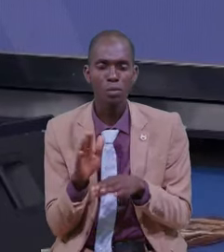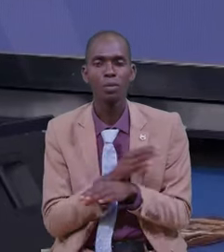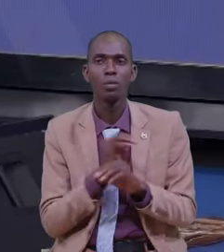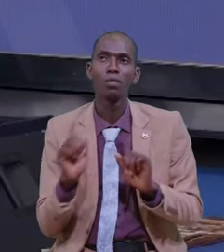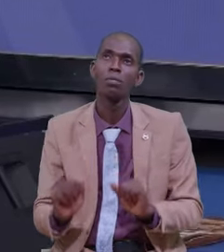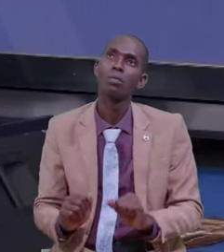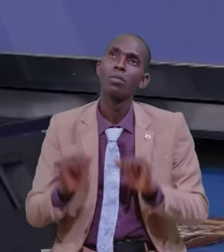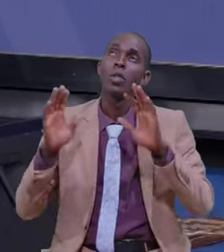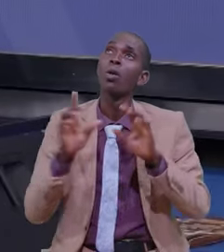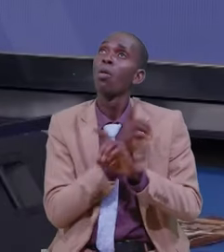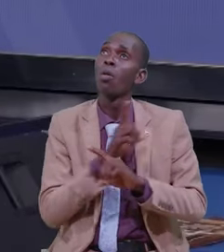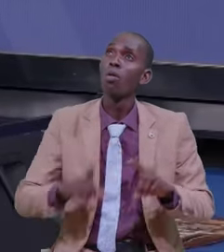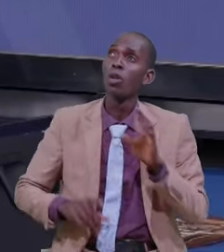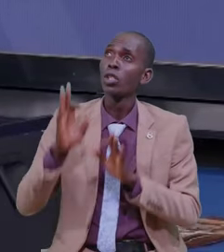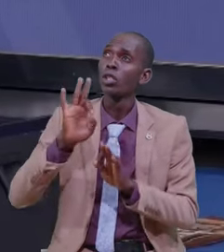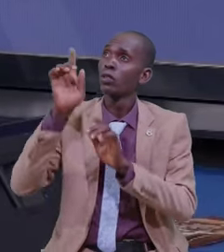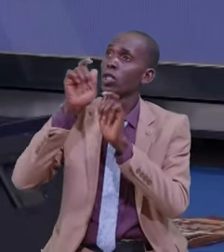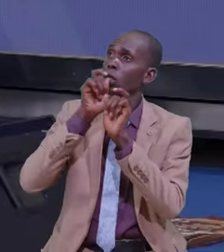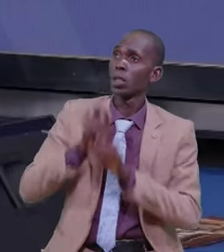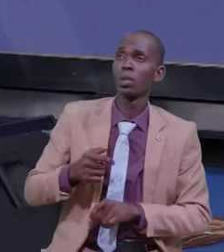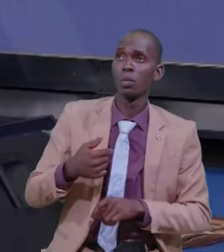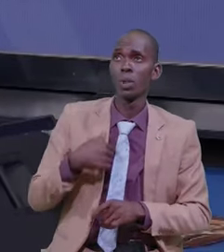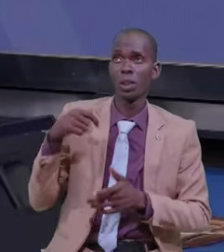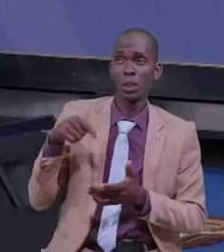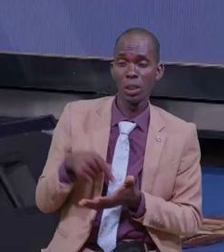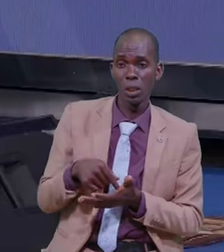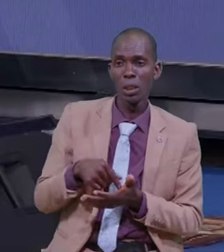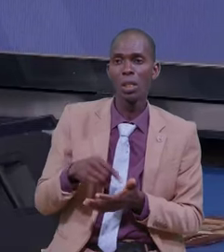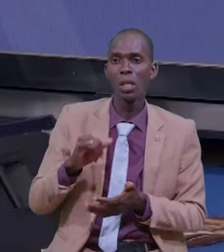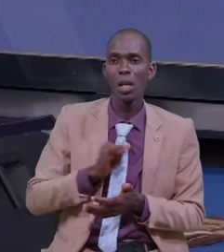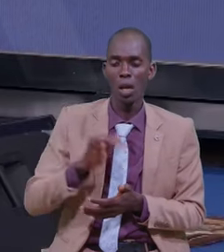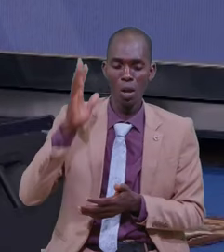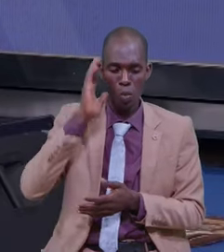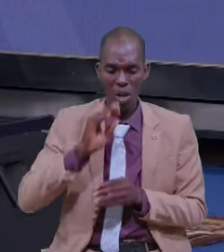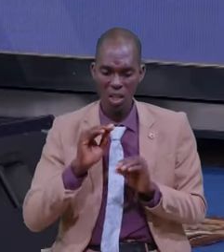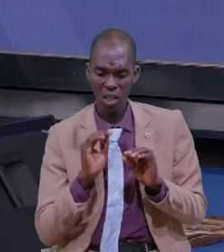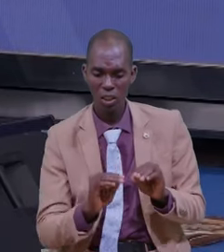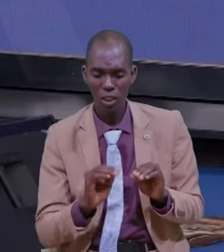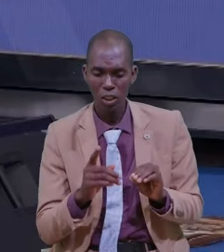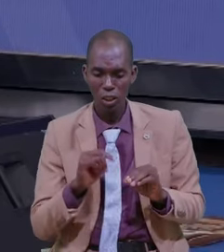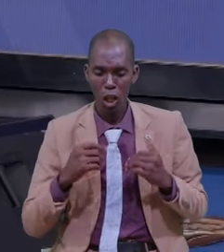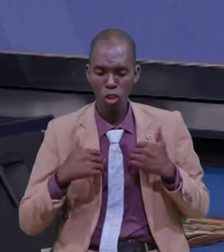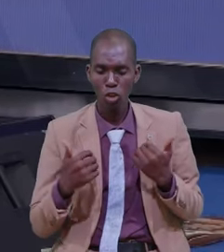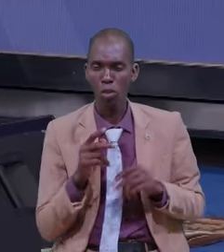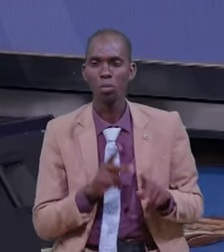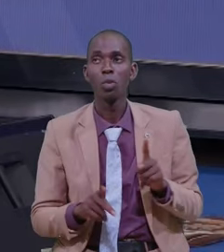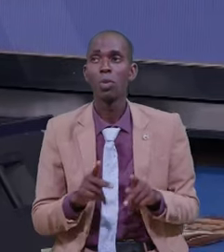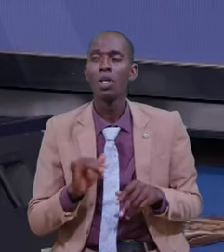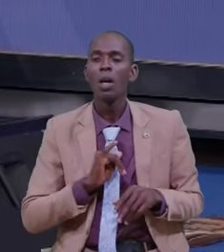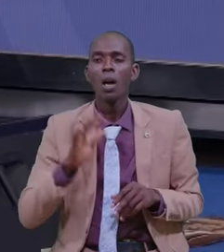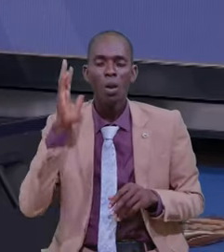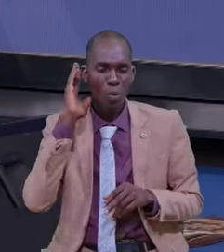you give me this, I will teach the young people. I will raise